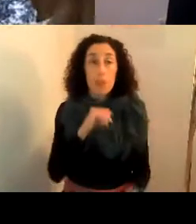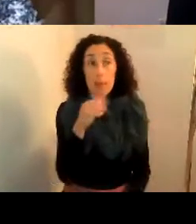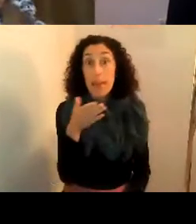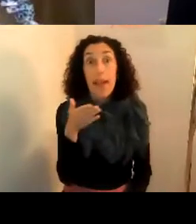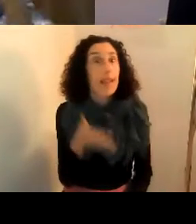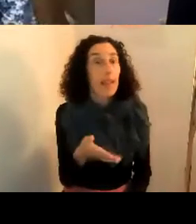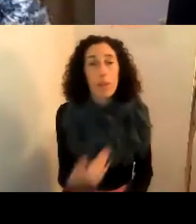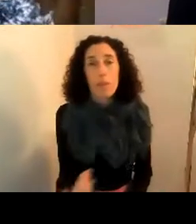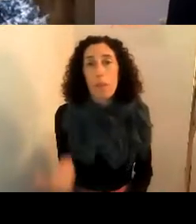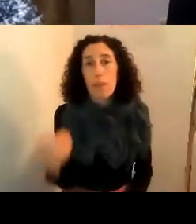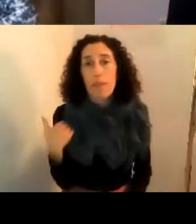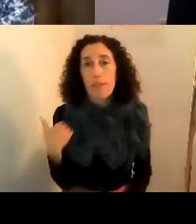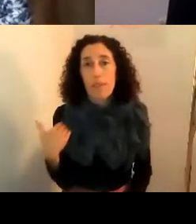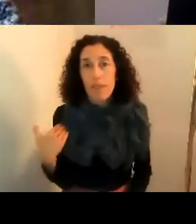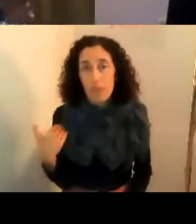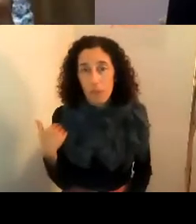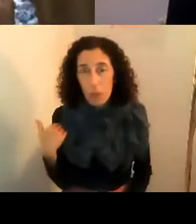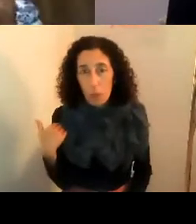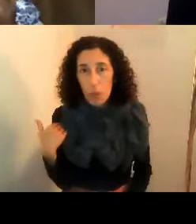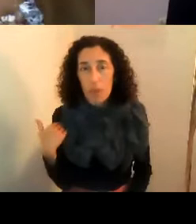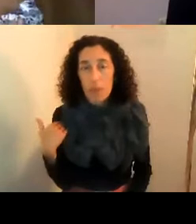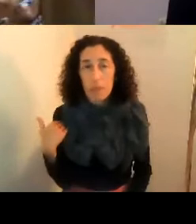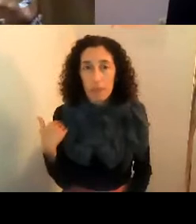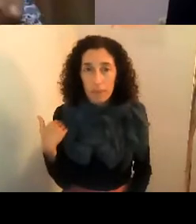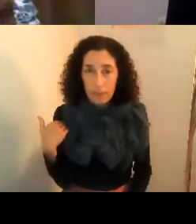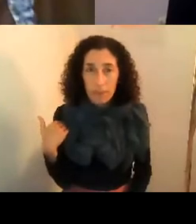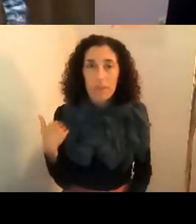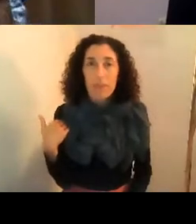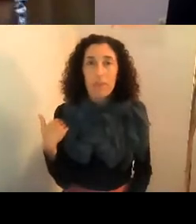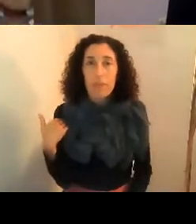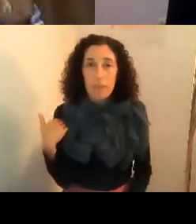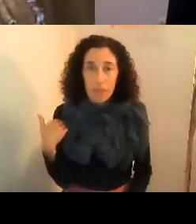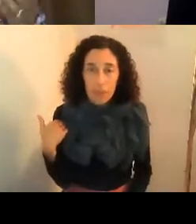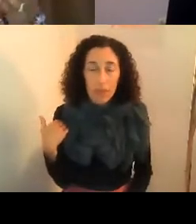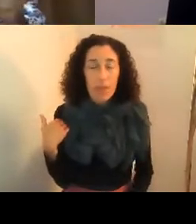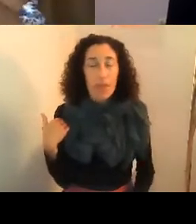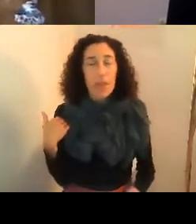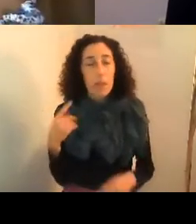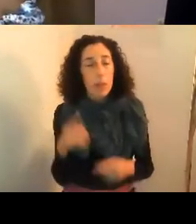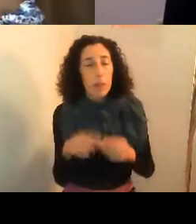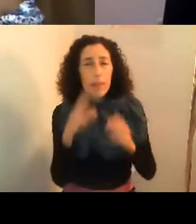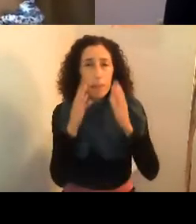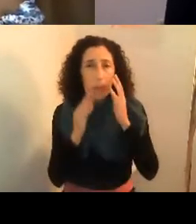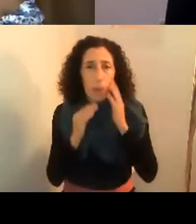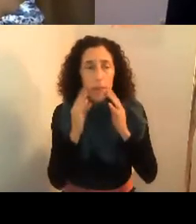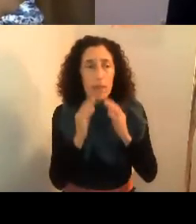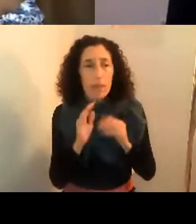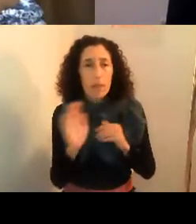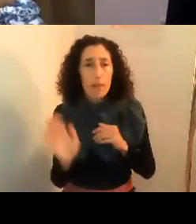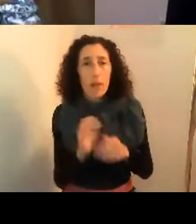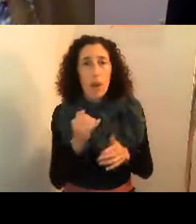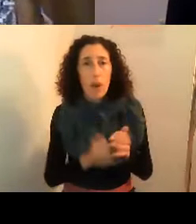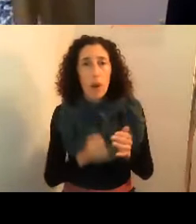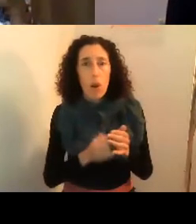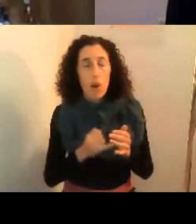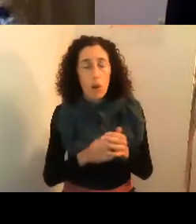were laid wide open by experiencing someone else's piece of art. And so that's what I would say, is